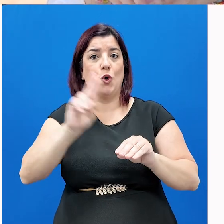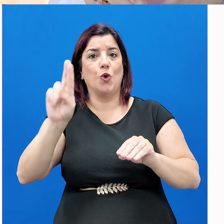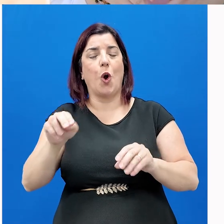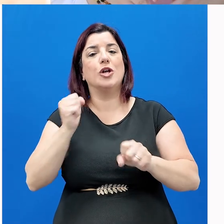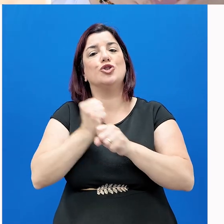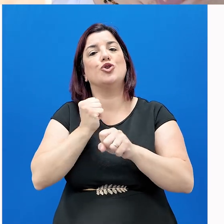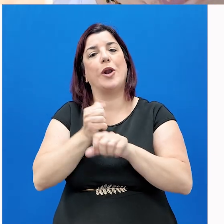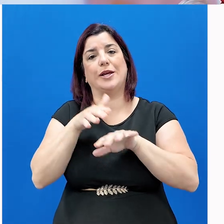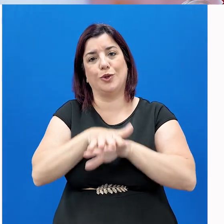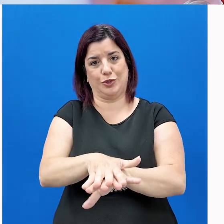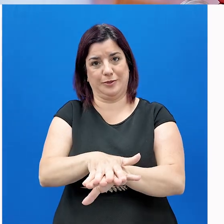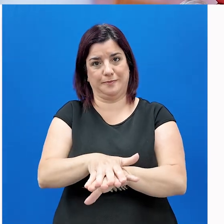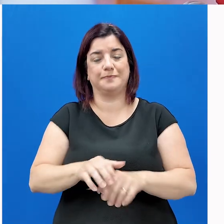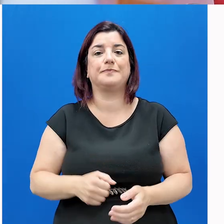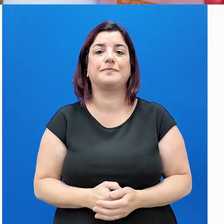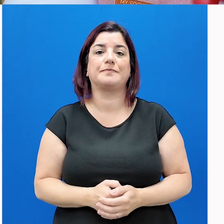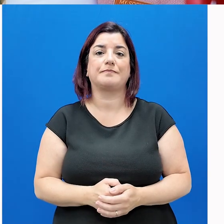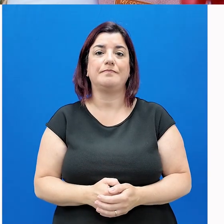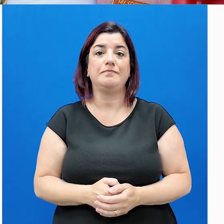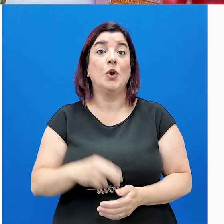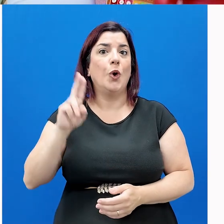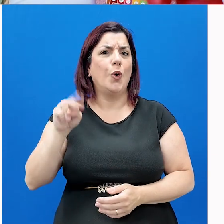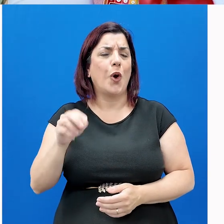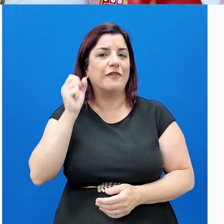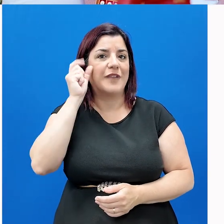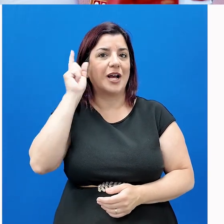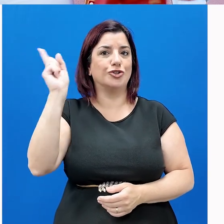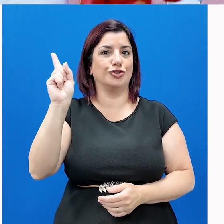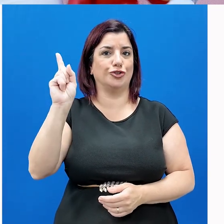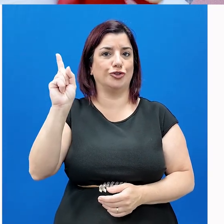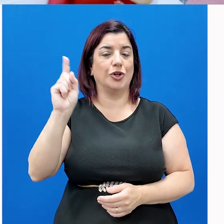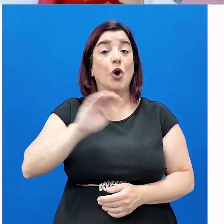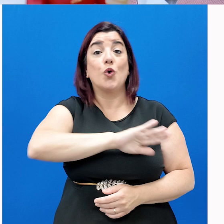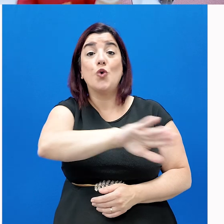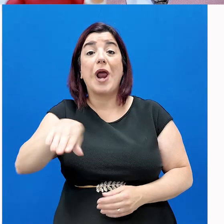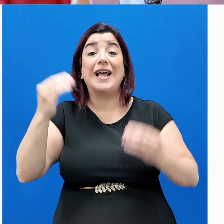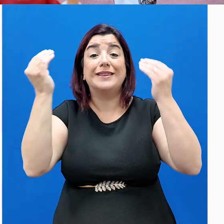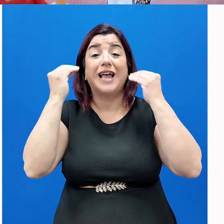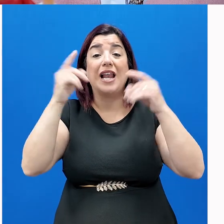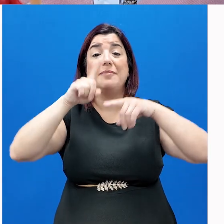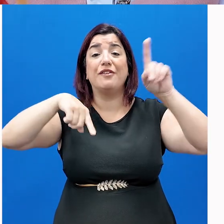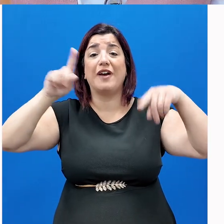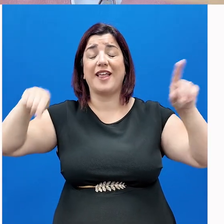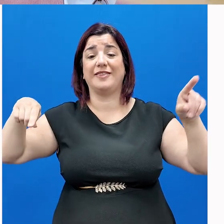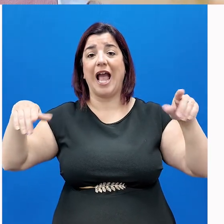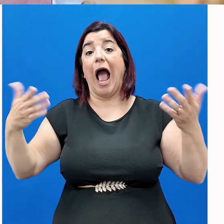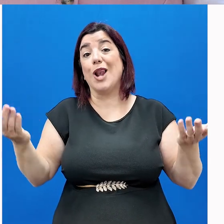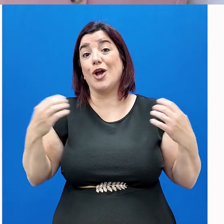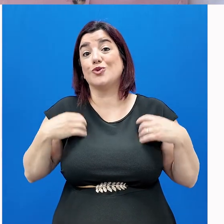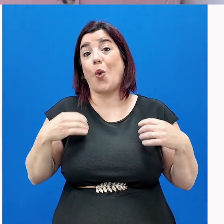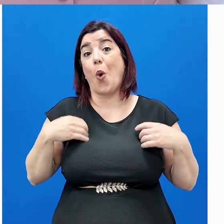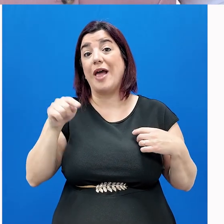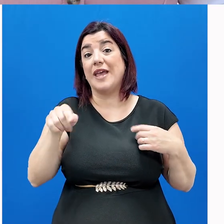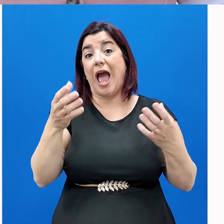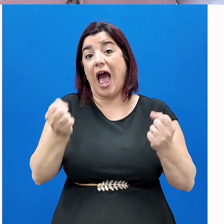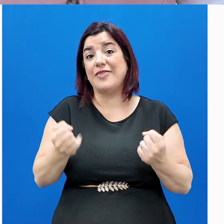inclusion. They also reminded us that everyone learns in their own way. So the Academy will include a mix of